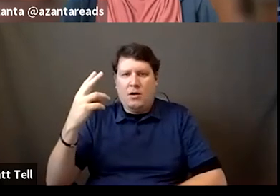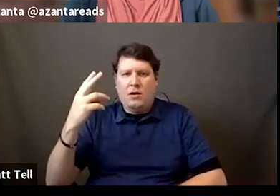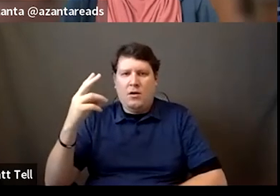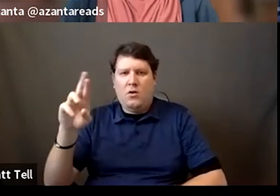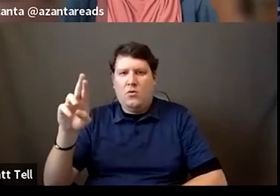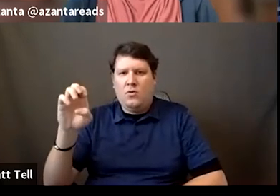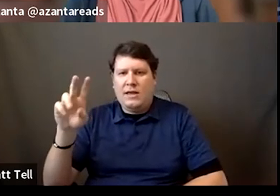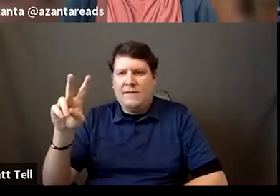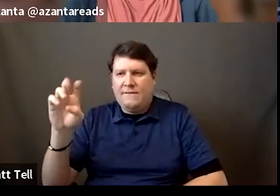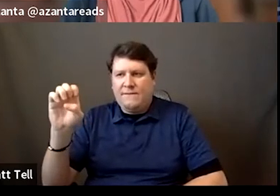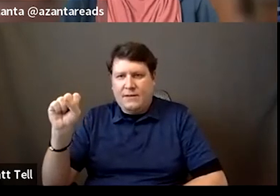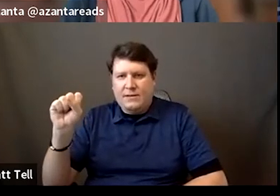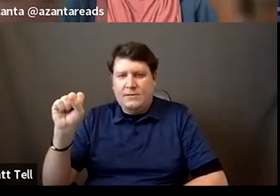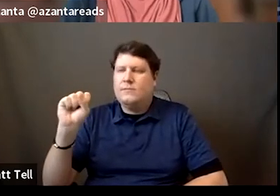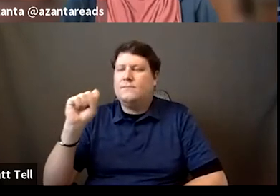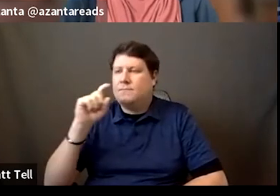from Sarah Reeves.